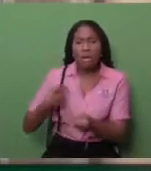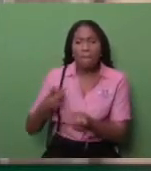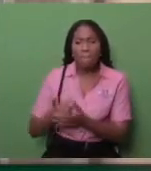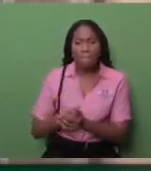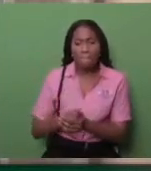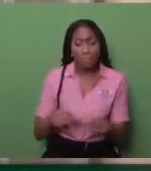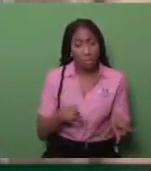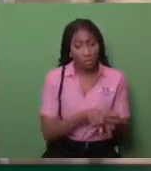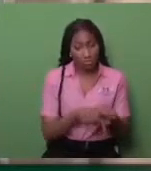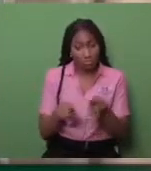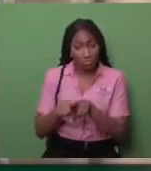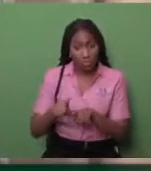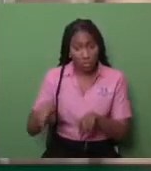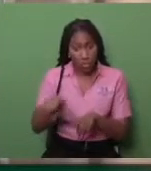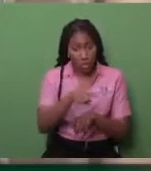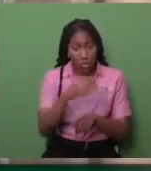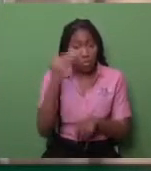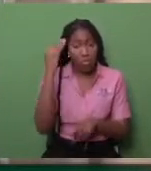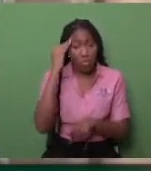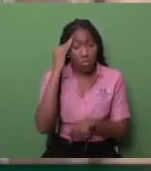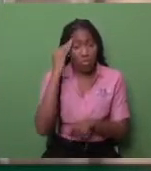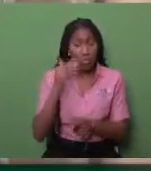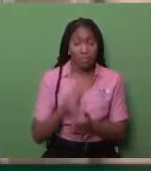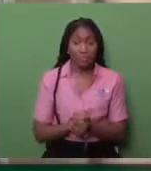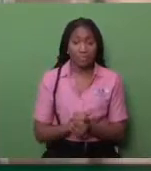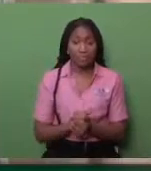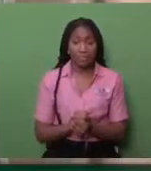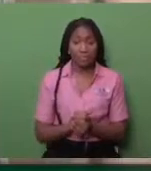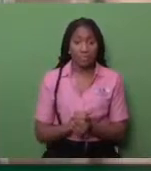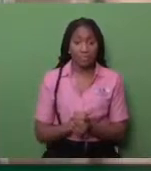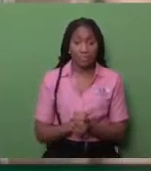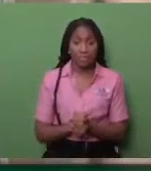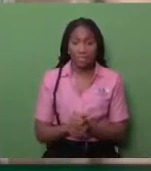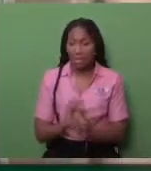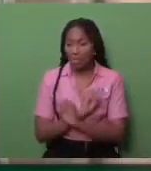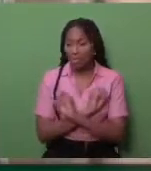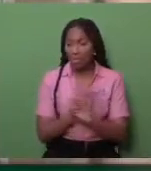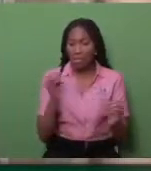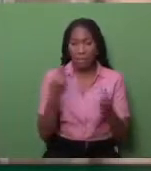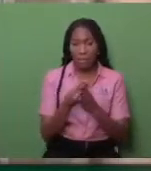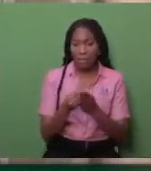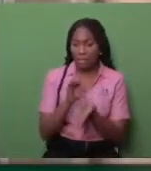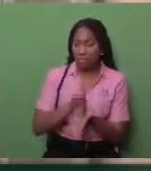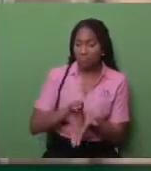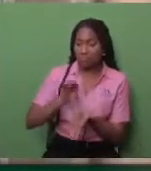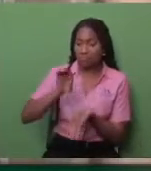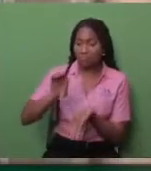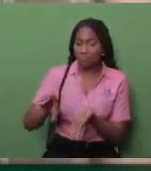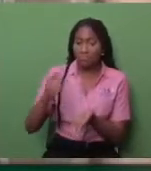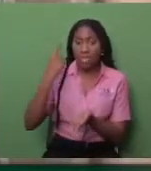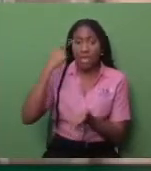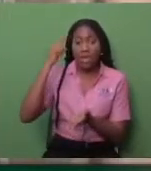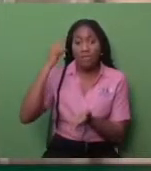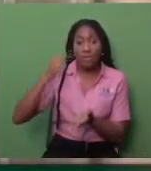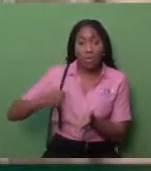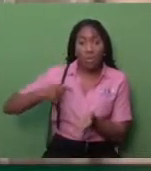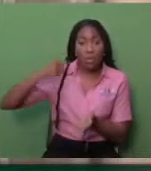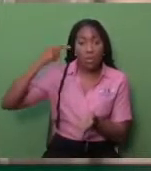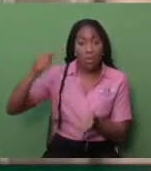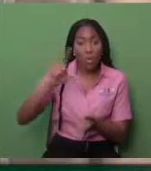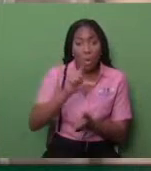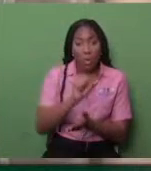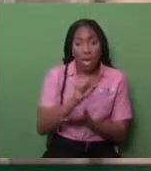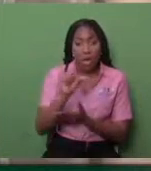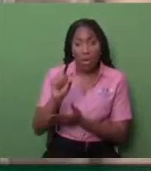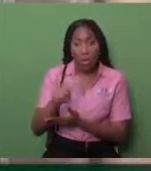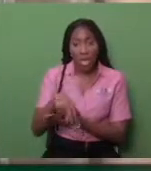know, in those same estimates, no allocation has been made for the upcoming fiscal year 2022? None. None whatsoever for